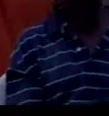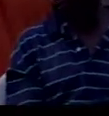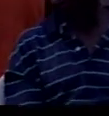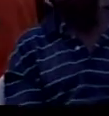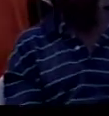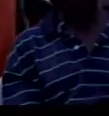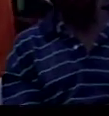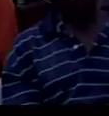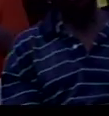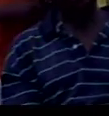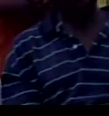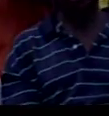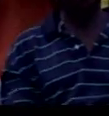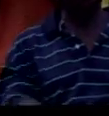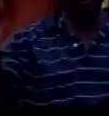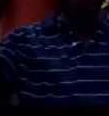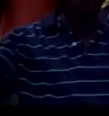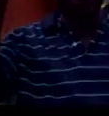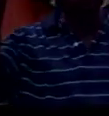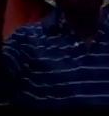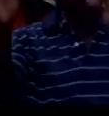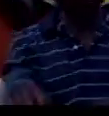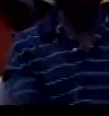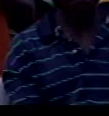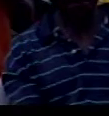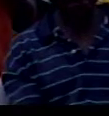it is time to worship God